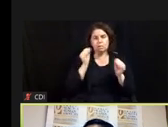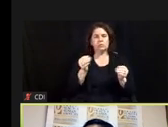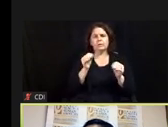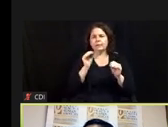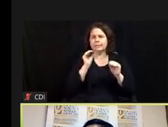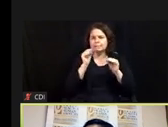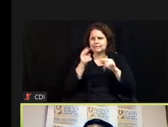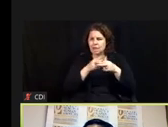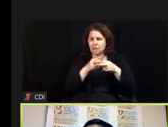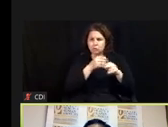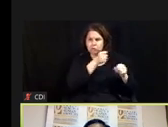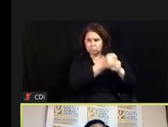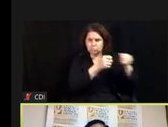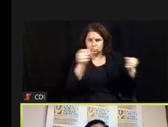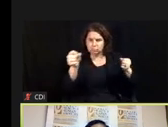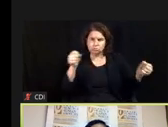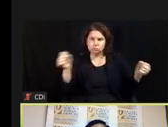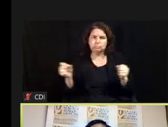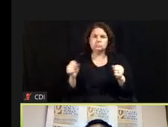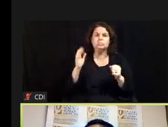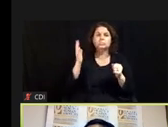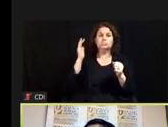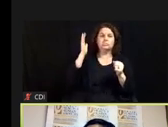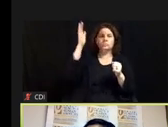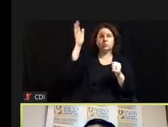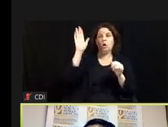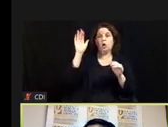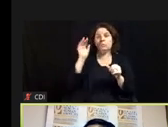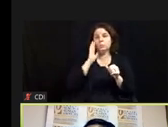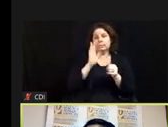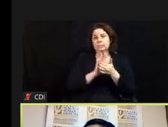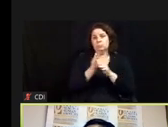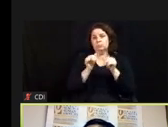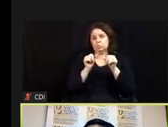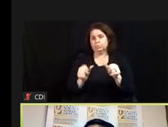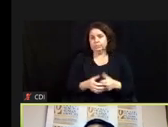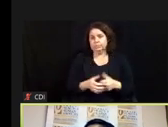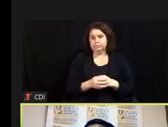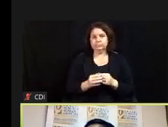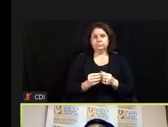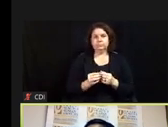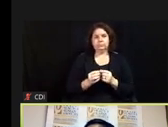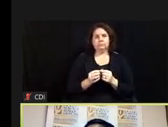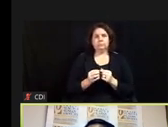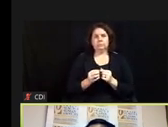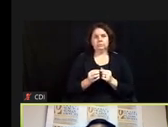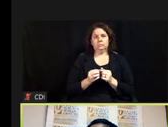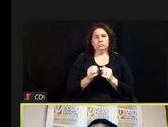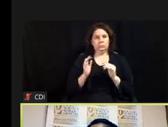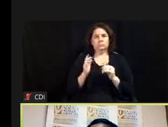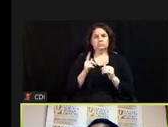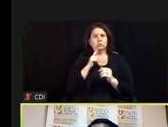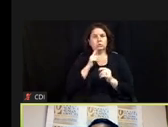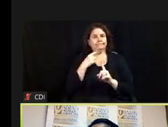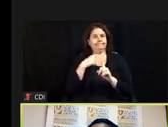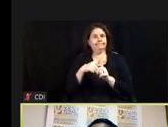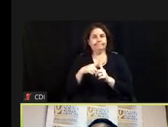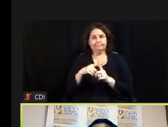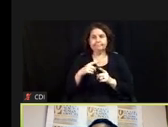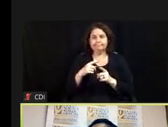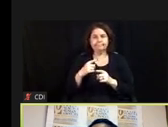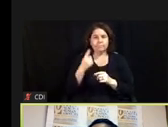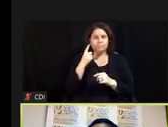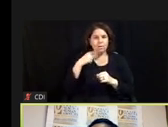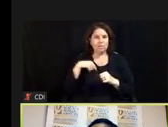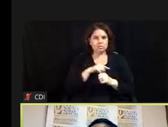in permanent housing. And so this is a great win here in Marin County. The county has also placed sanitation